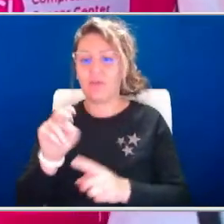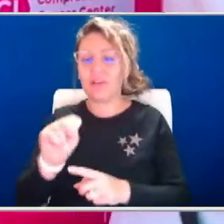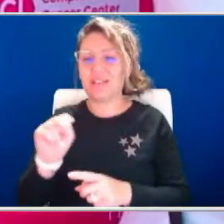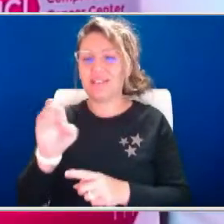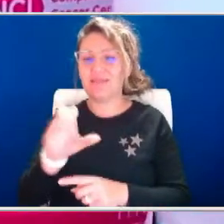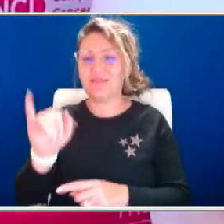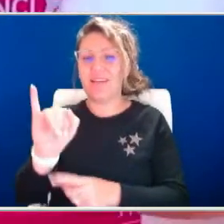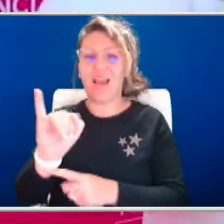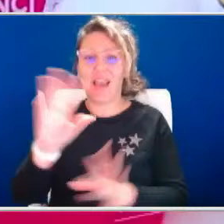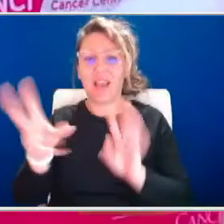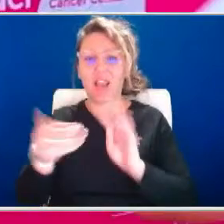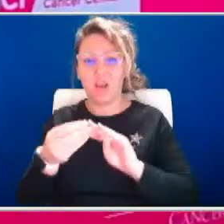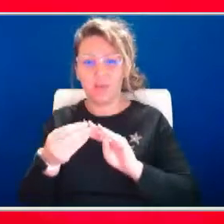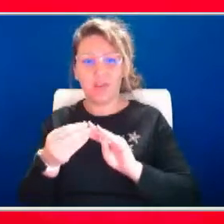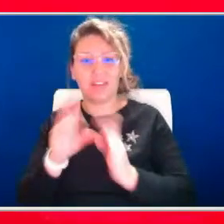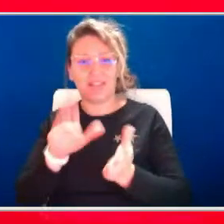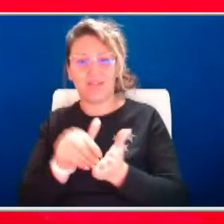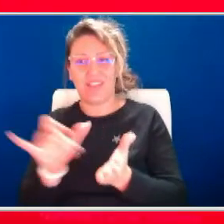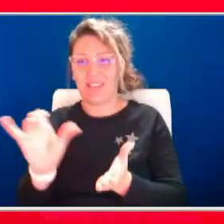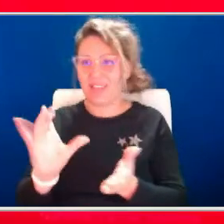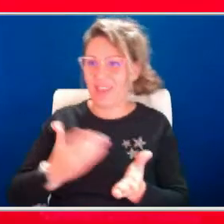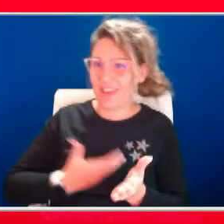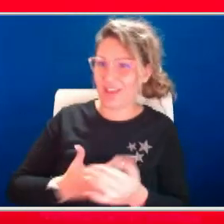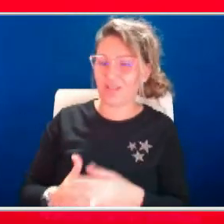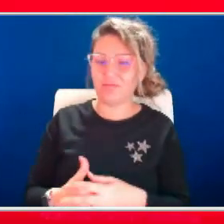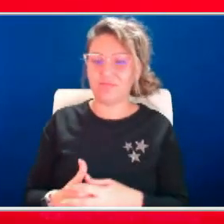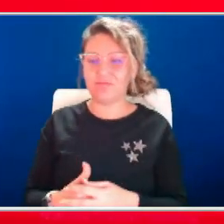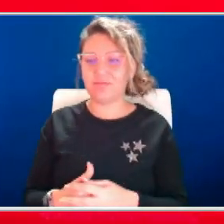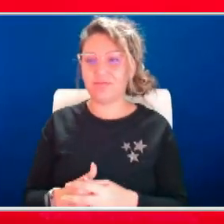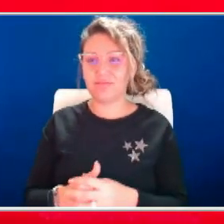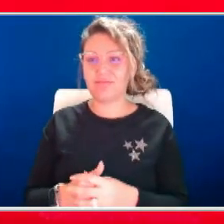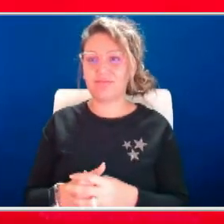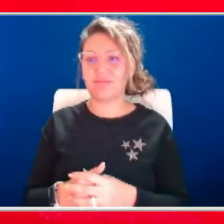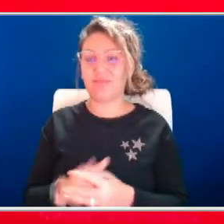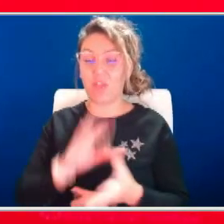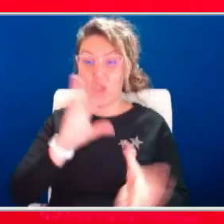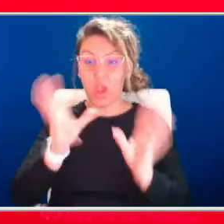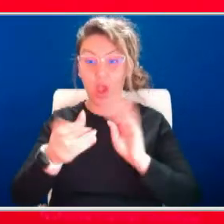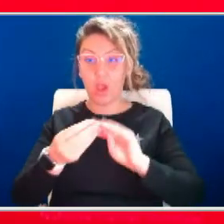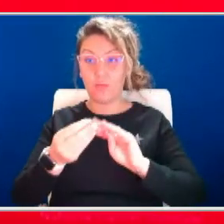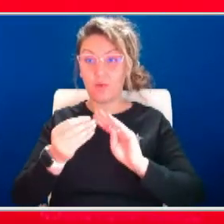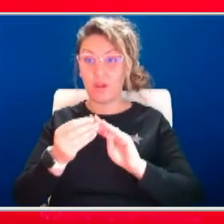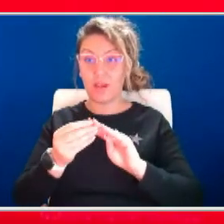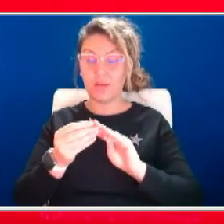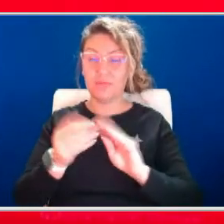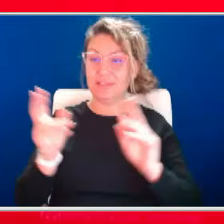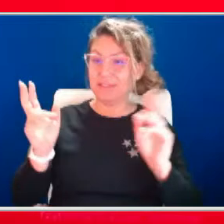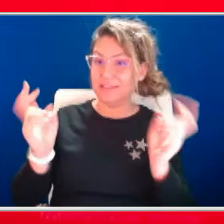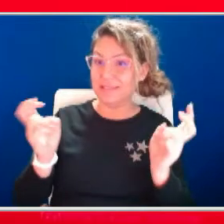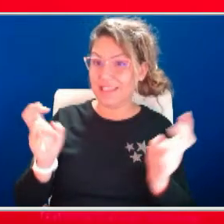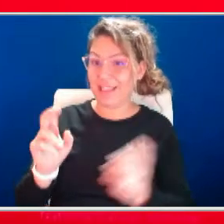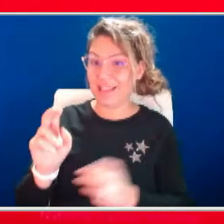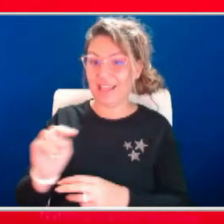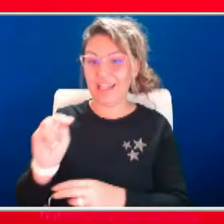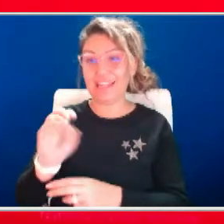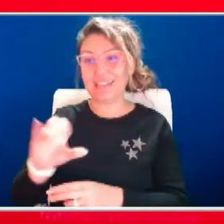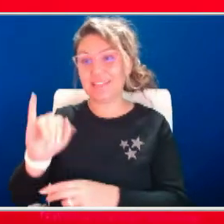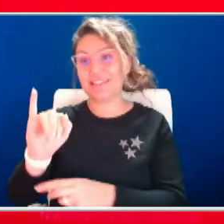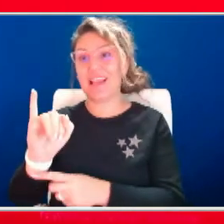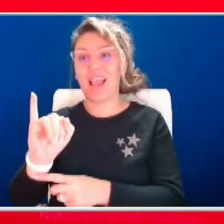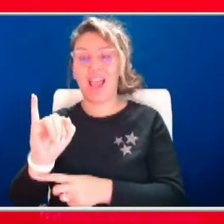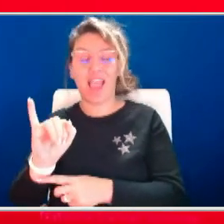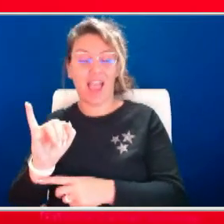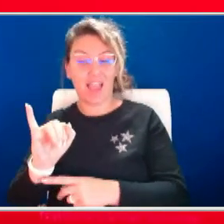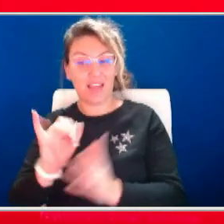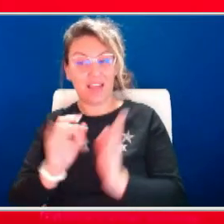center like ours. Reaching comprehensive status as an NCI designated cancer center is